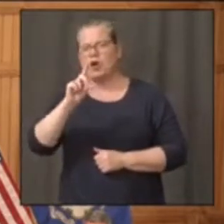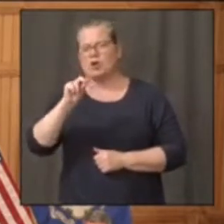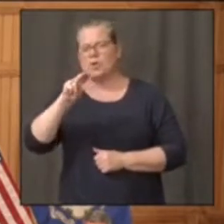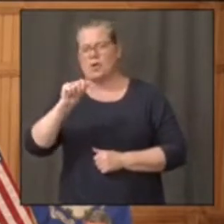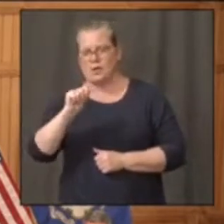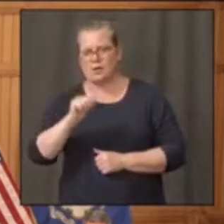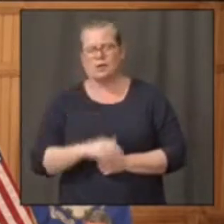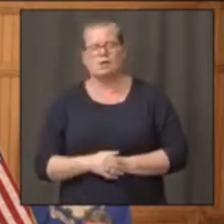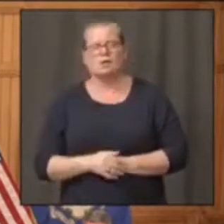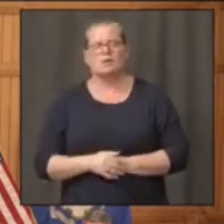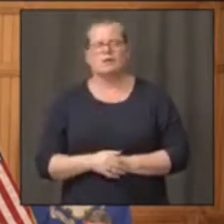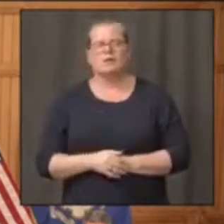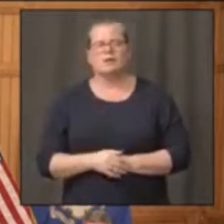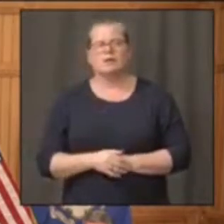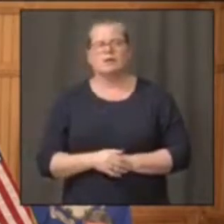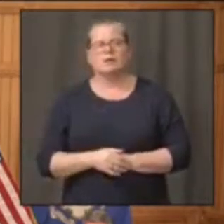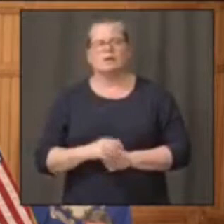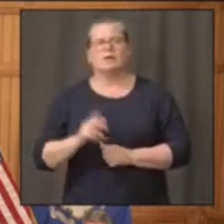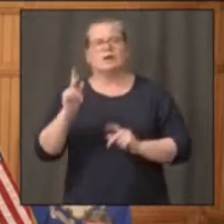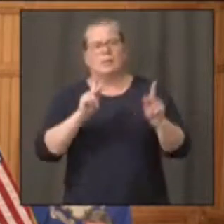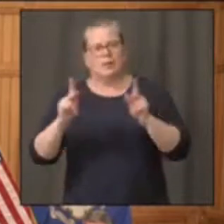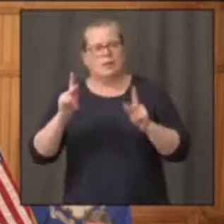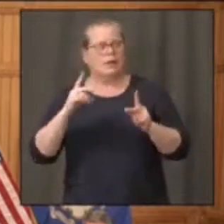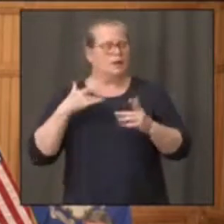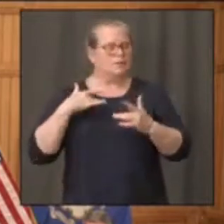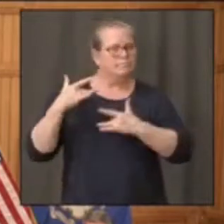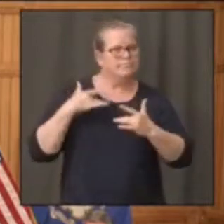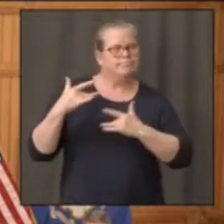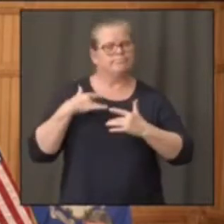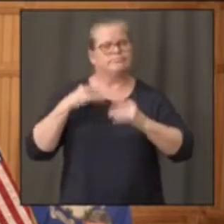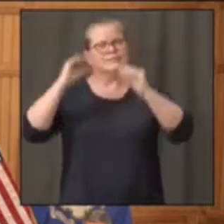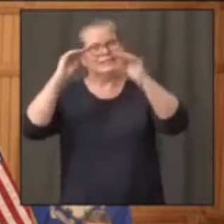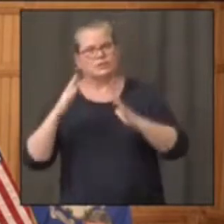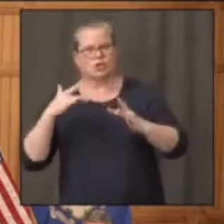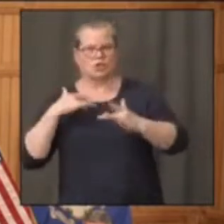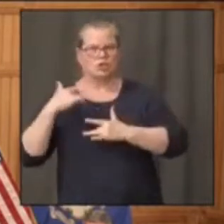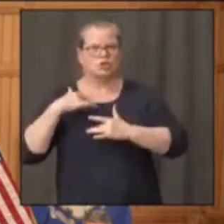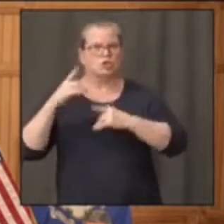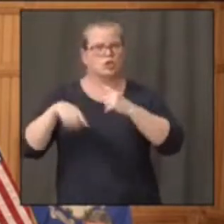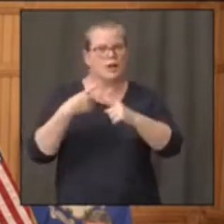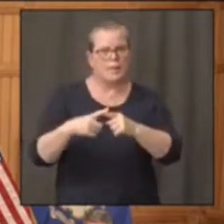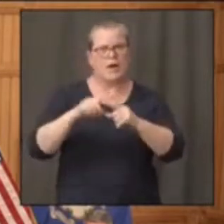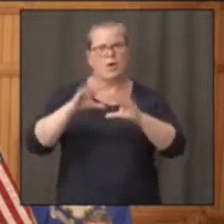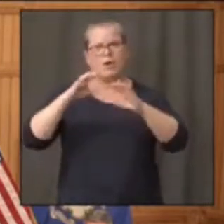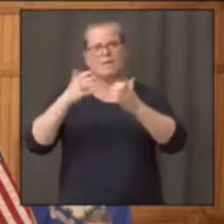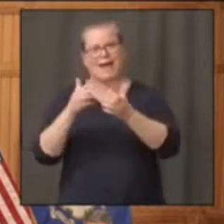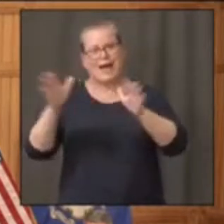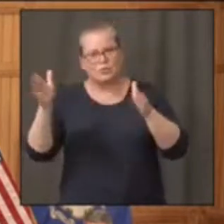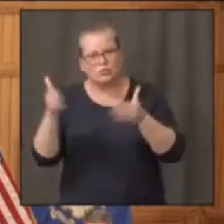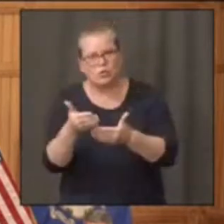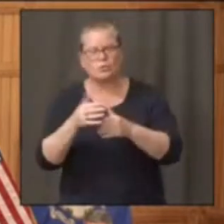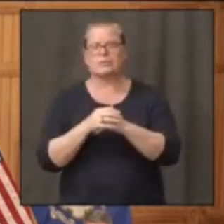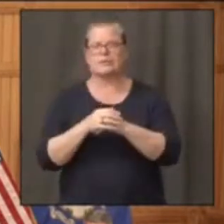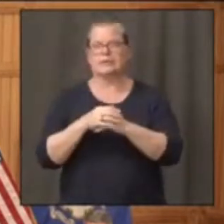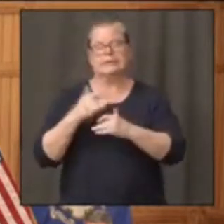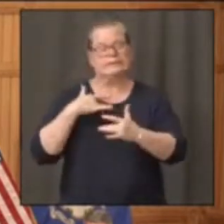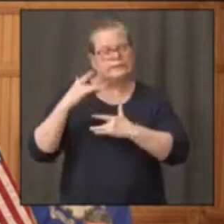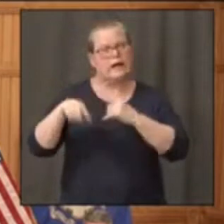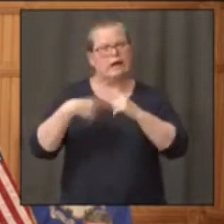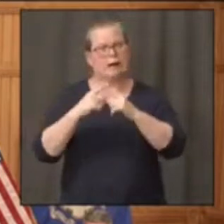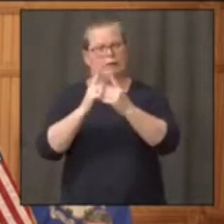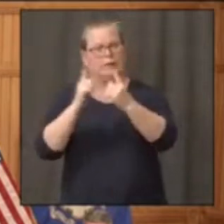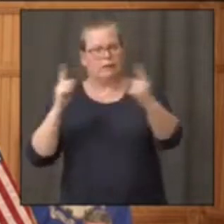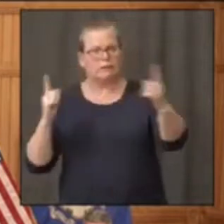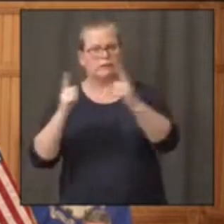they're voicing their concern for social distancing. They watch these news conferences, they see the 6 feet distancing